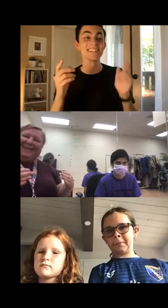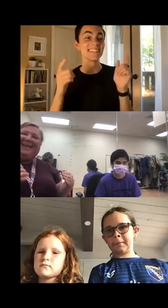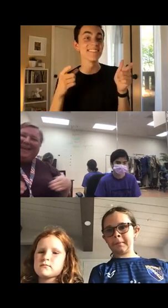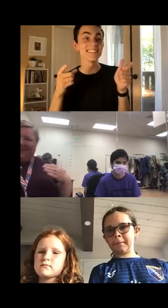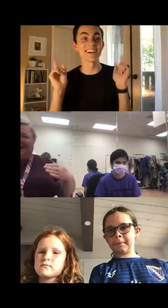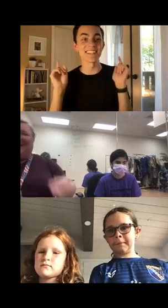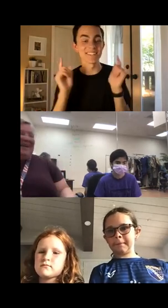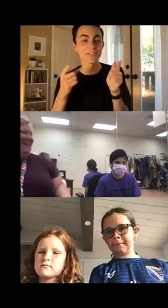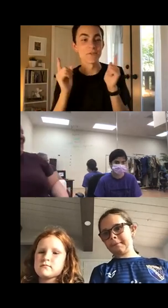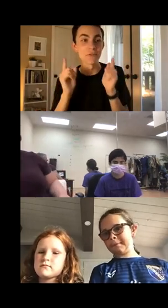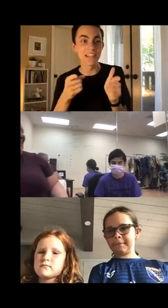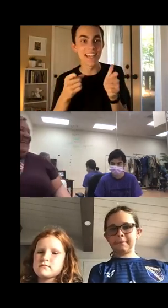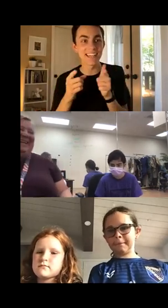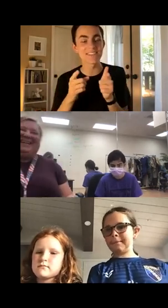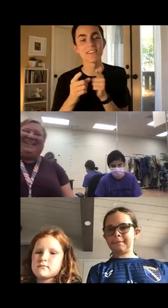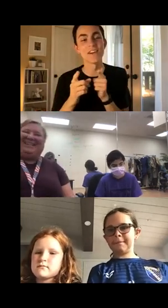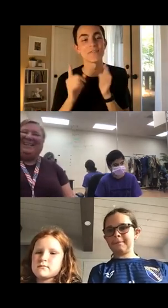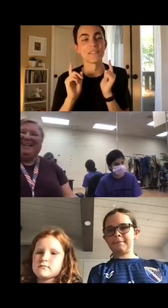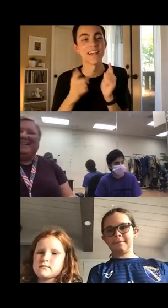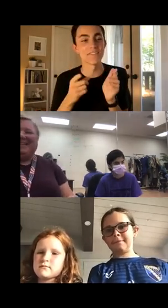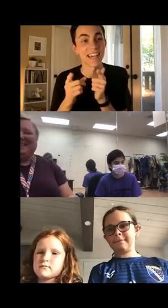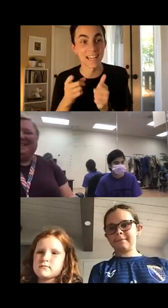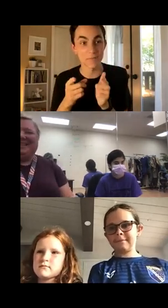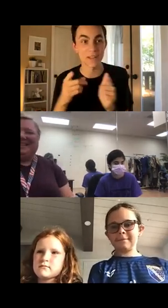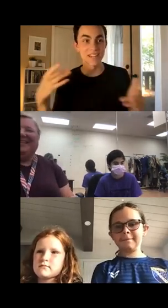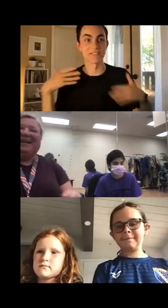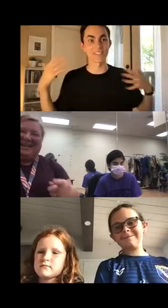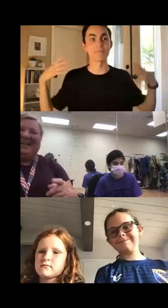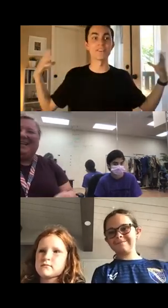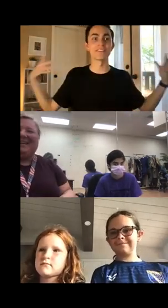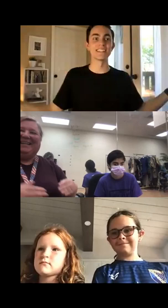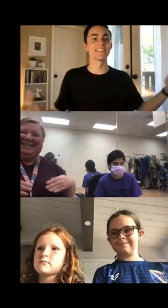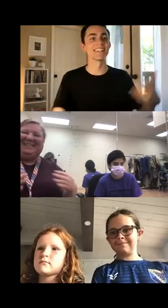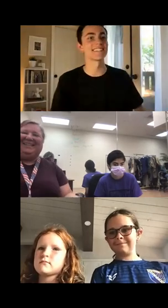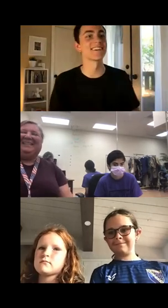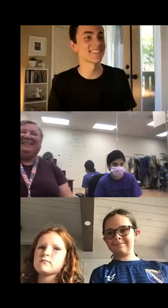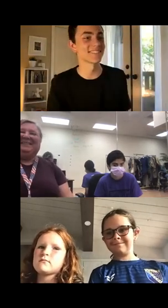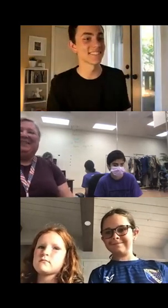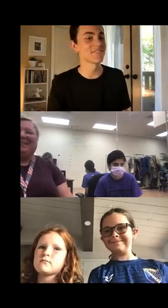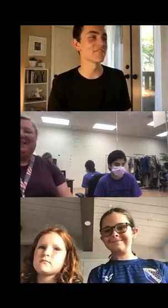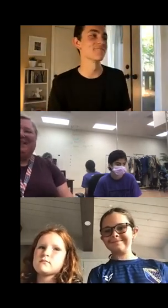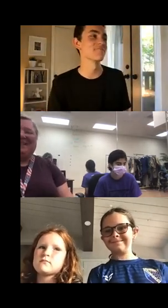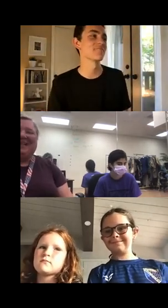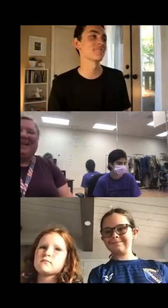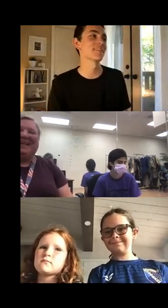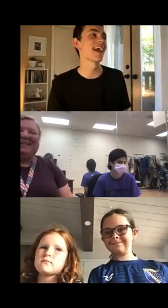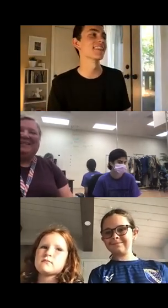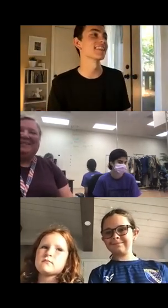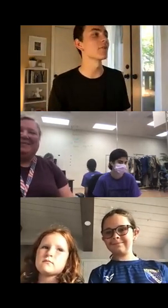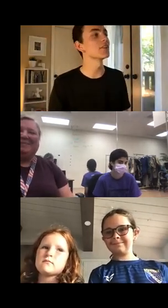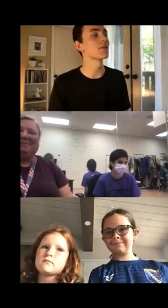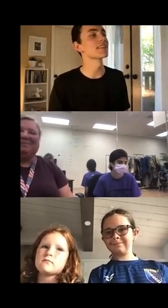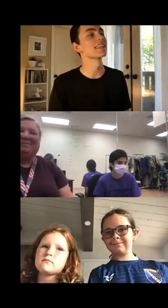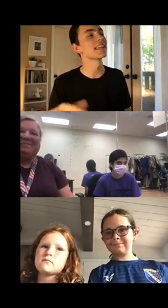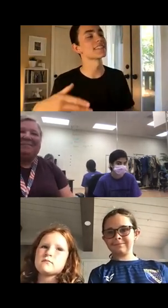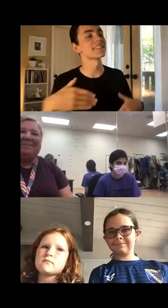I love that song, and there's a great ASL video from a deaf camp. There's a bunch of kids singing that song. It's really cool. Okay. And then